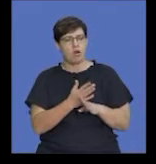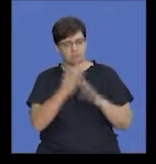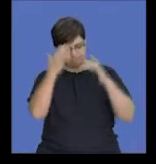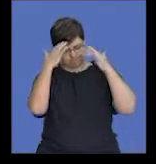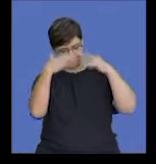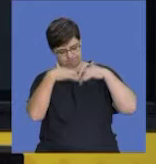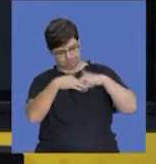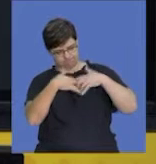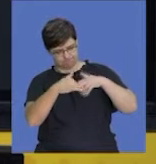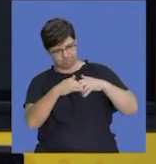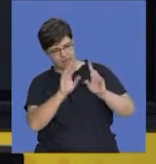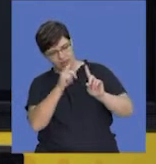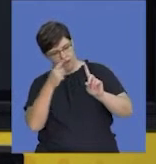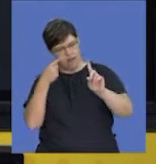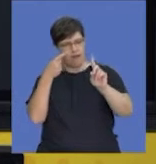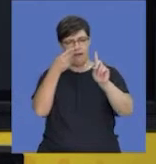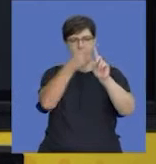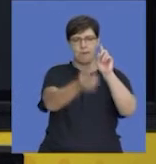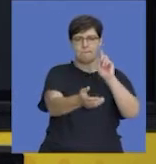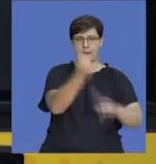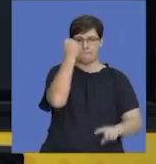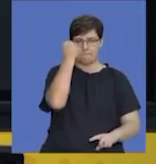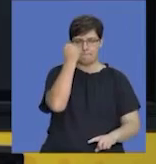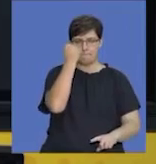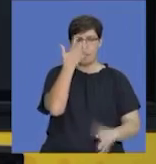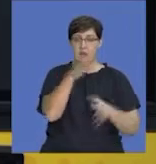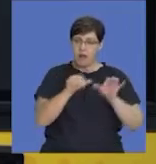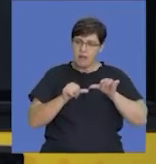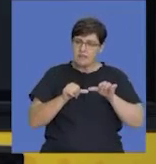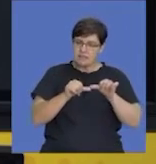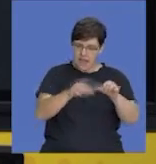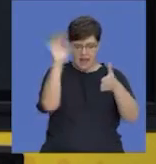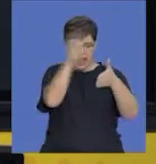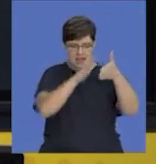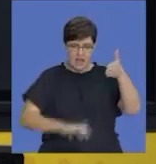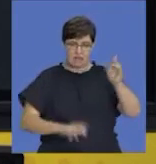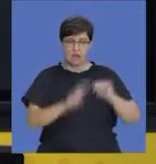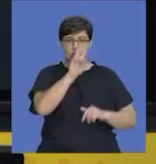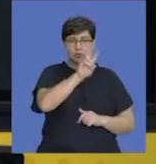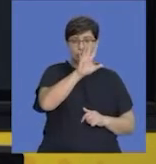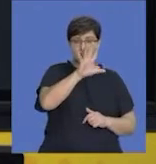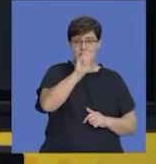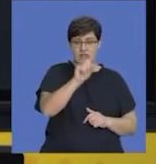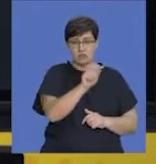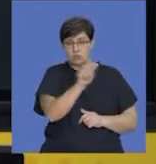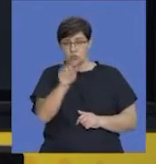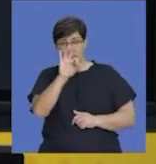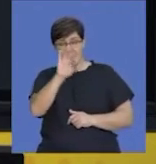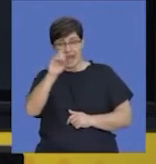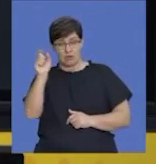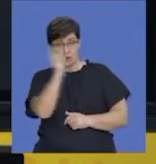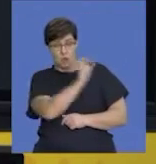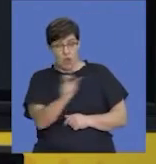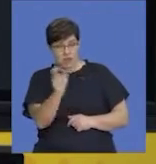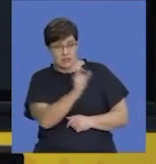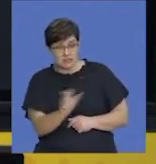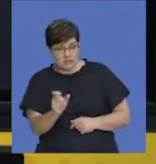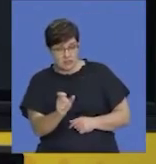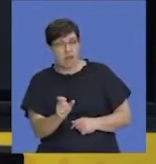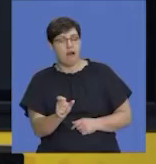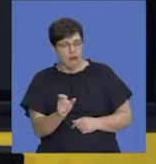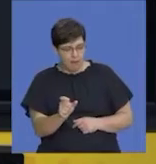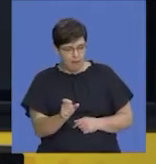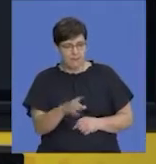our mind towards something, and you are able to sustain an essay of 250 to 300 words on this